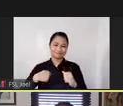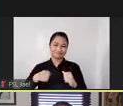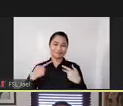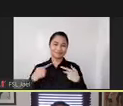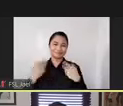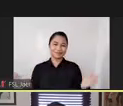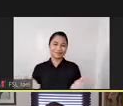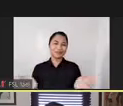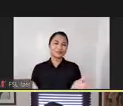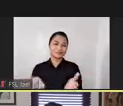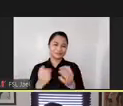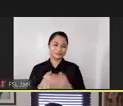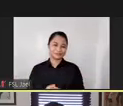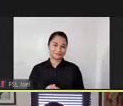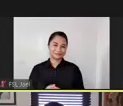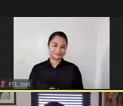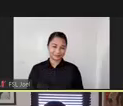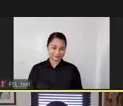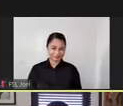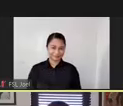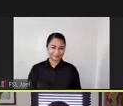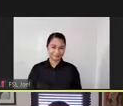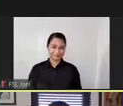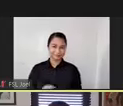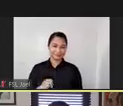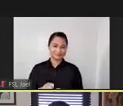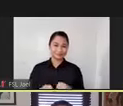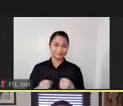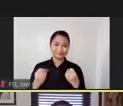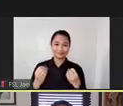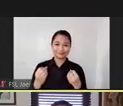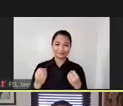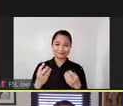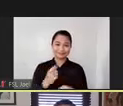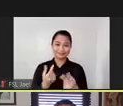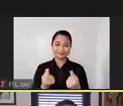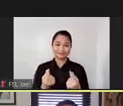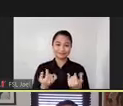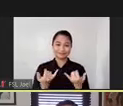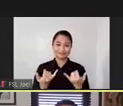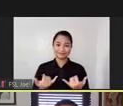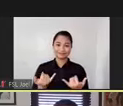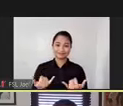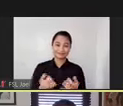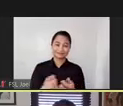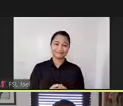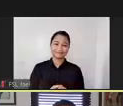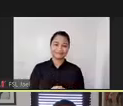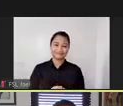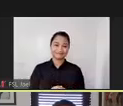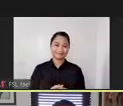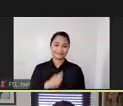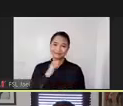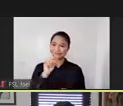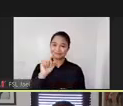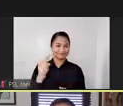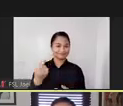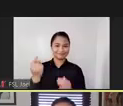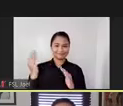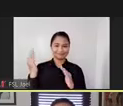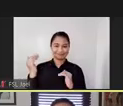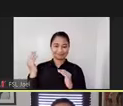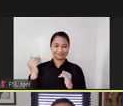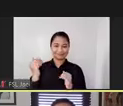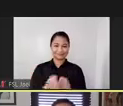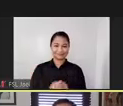brings not only hope, even better, they bring answers. So I have on my slide